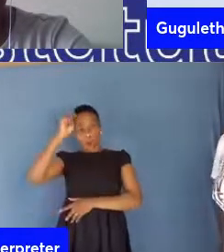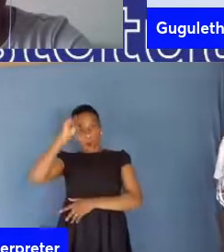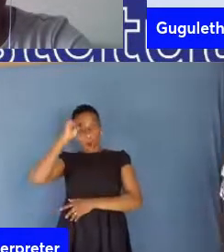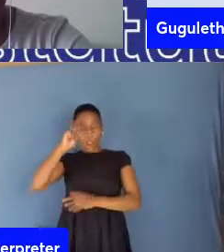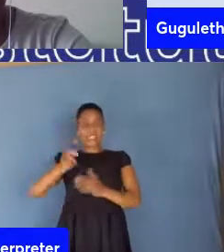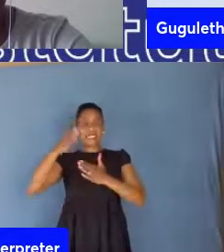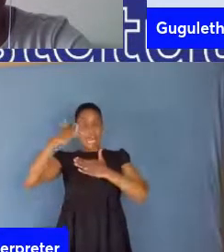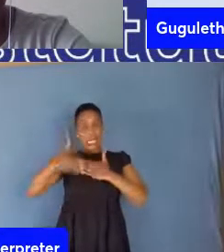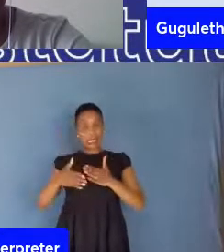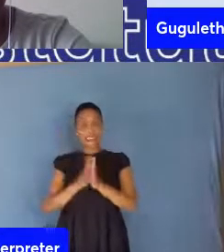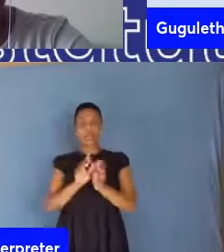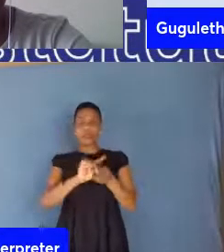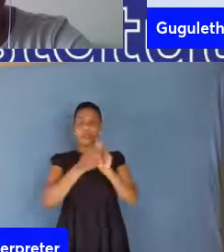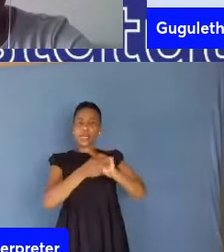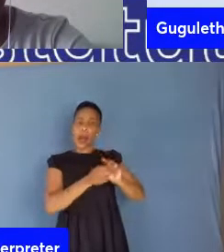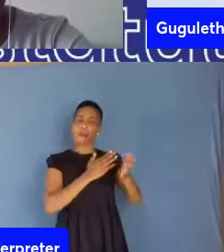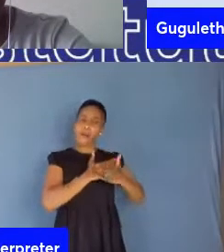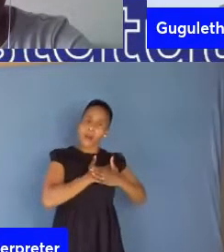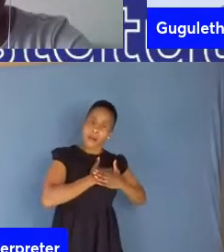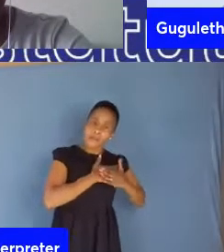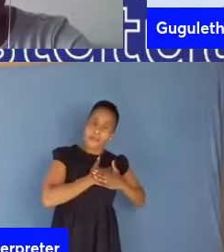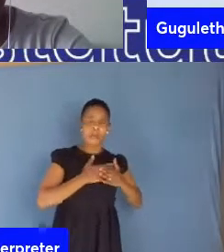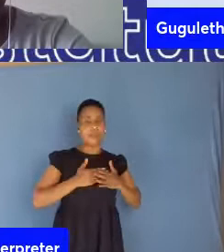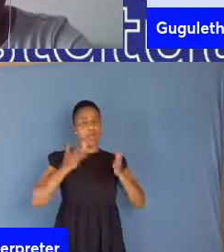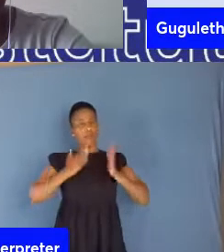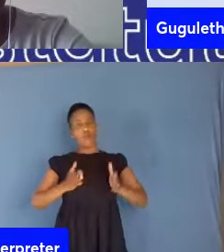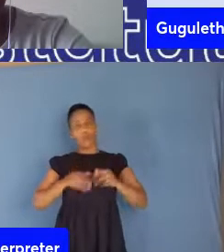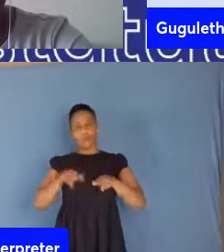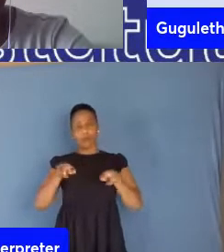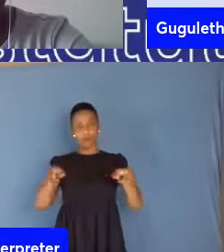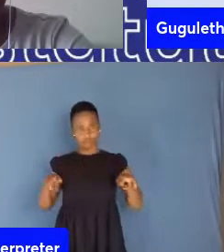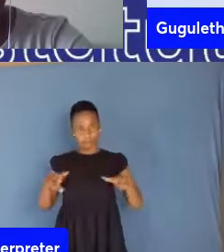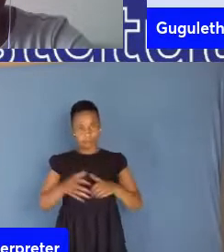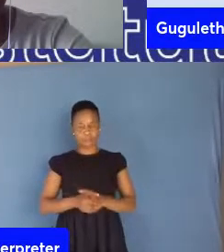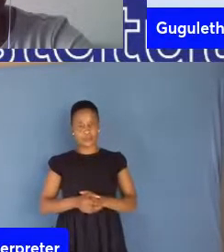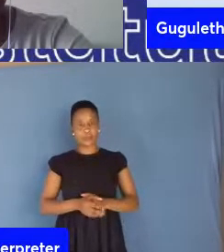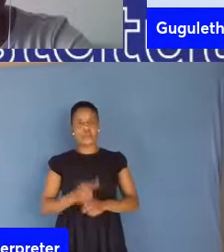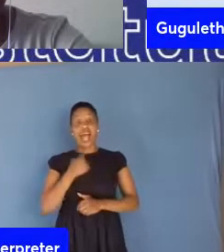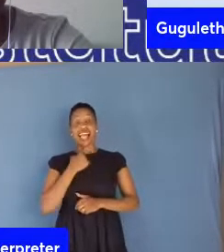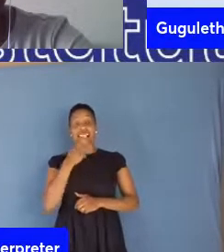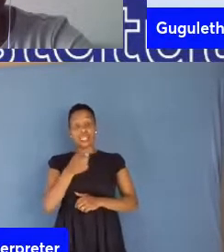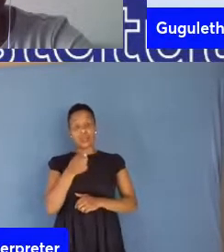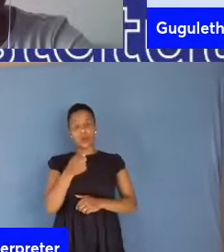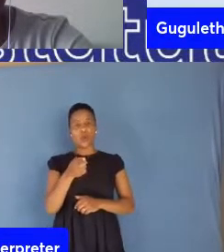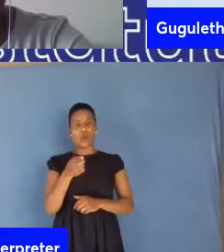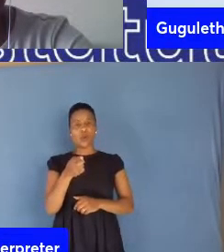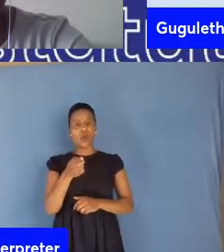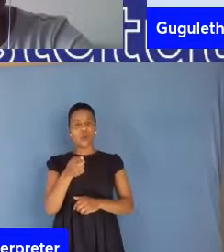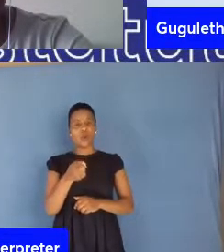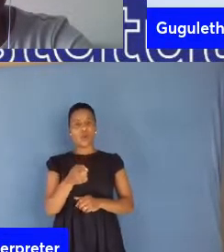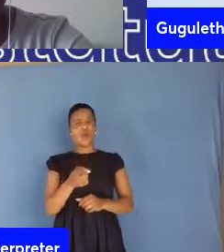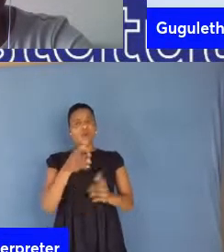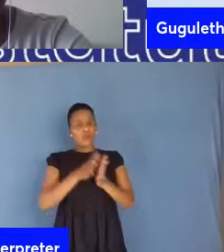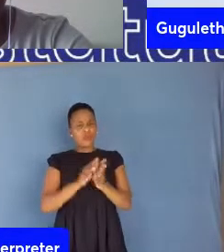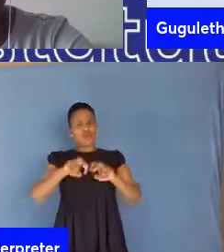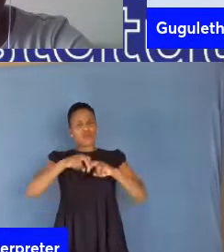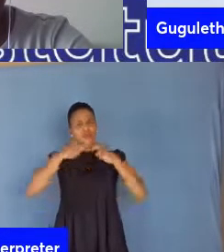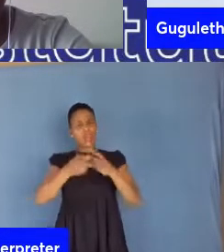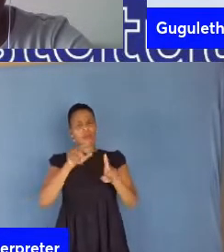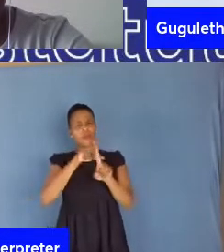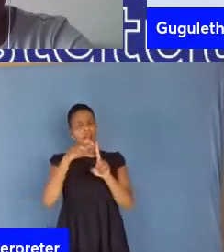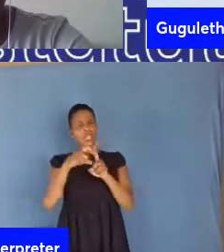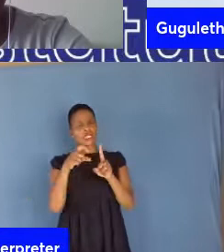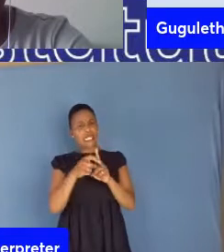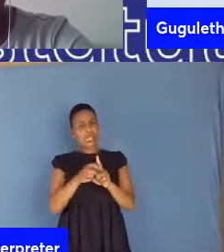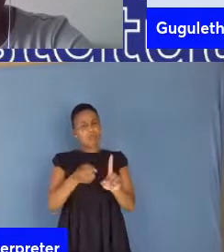compassionate human beings. So to answer you, why is it so pervasive, the rape culture, is because unfortunately it's